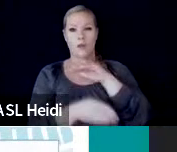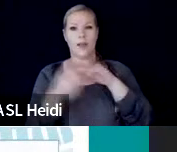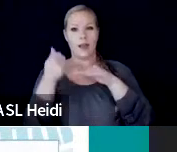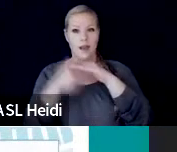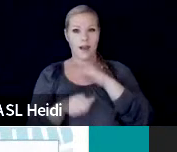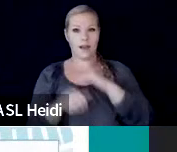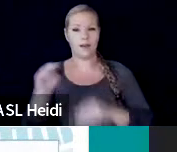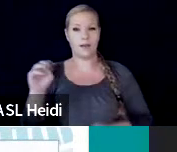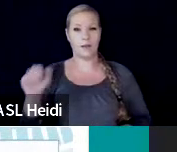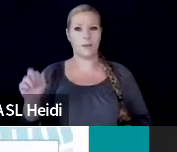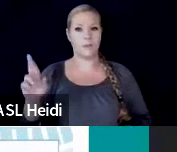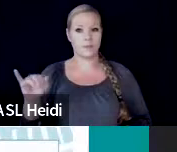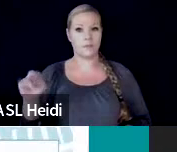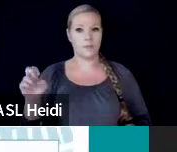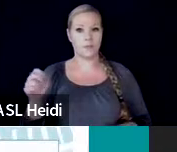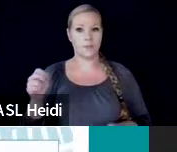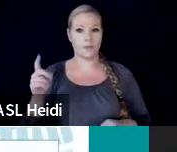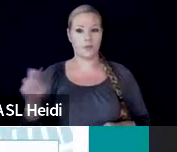arterial,